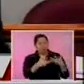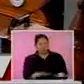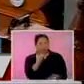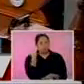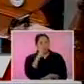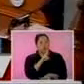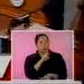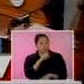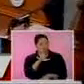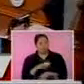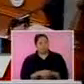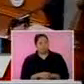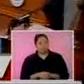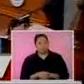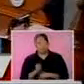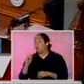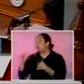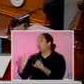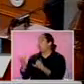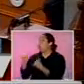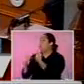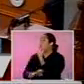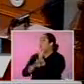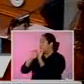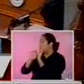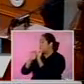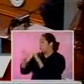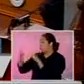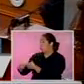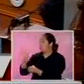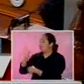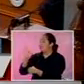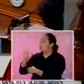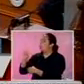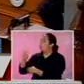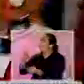Okay. The subject unit is Unit 1902. On what floor is this unit?